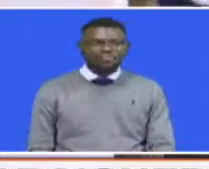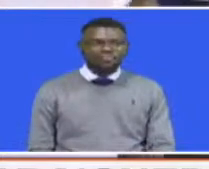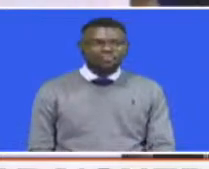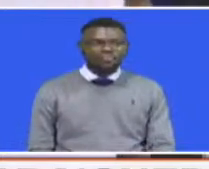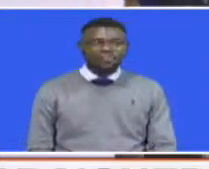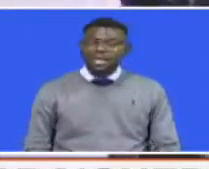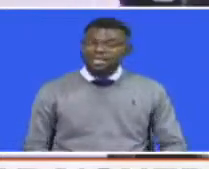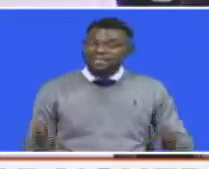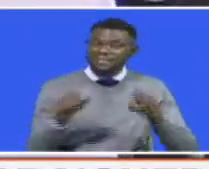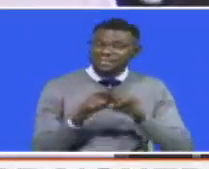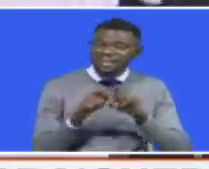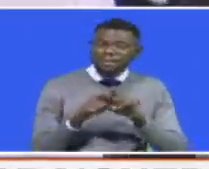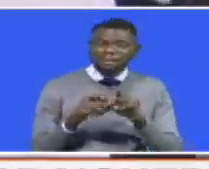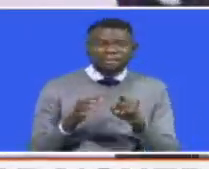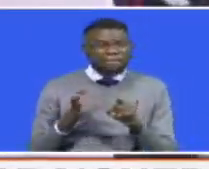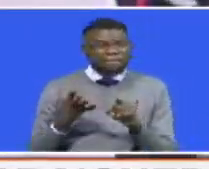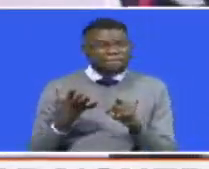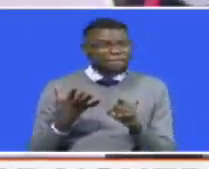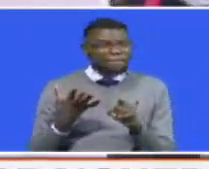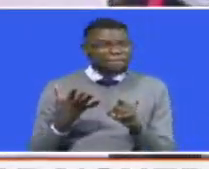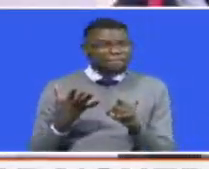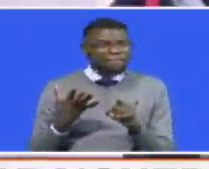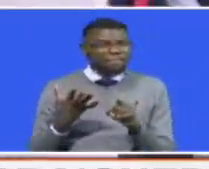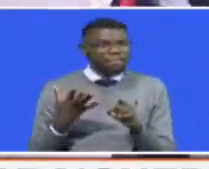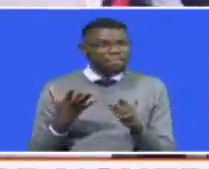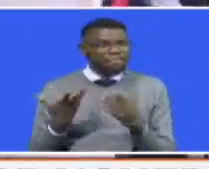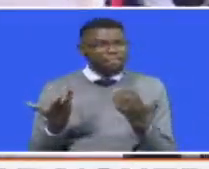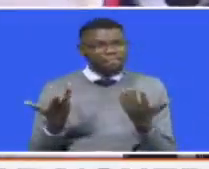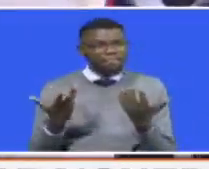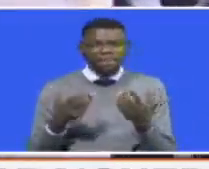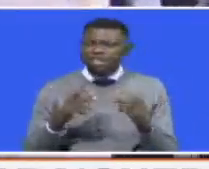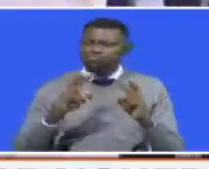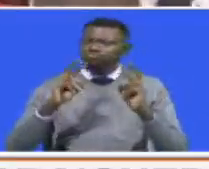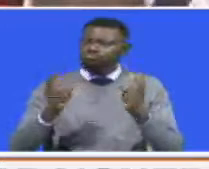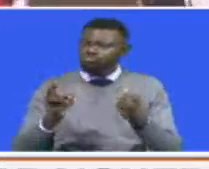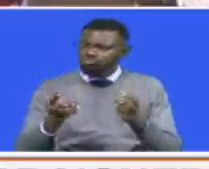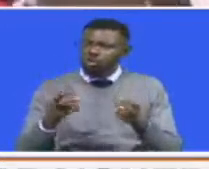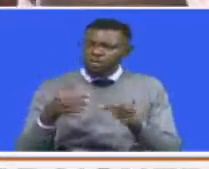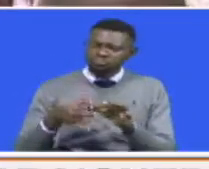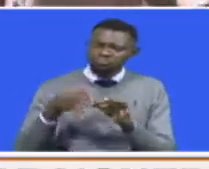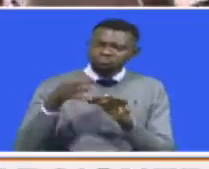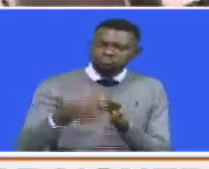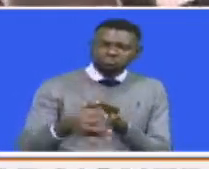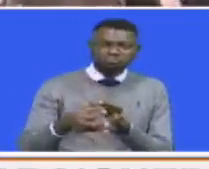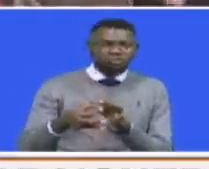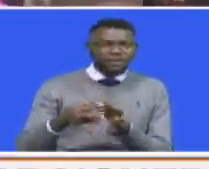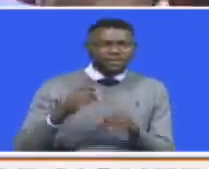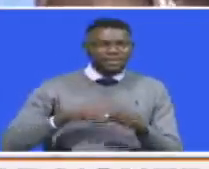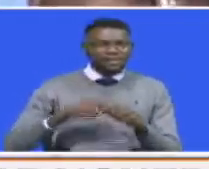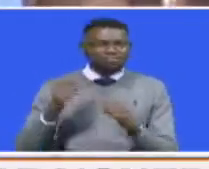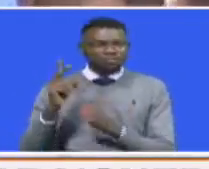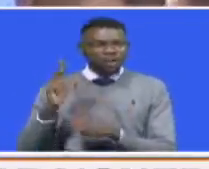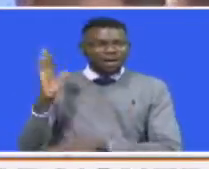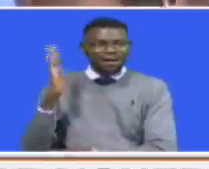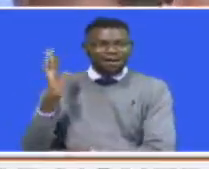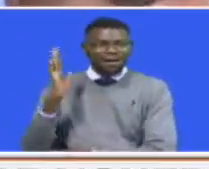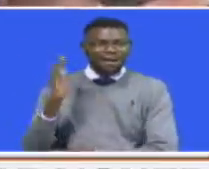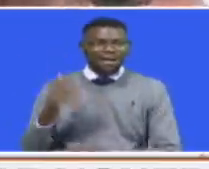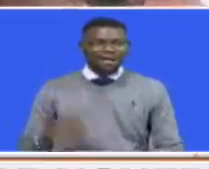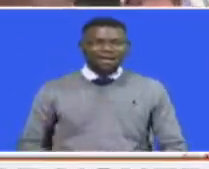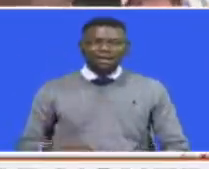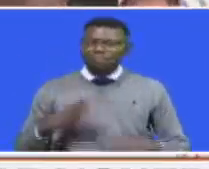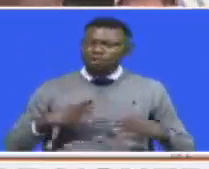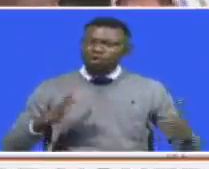Senior Principal Magistrate Joe Mido, however, deferred the matter to 2 p.m. Outside the gate was